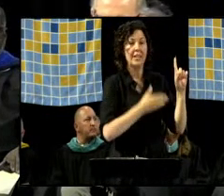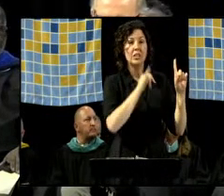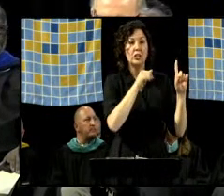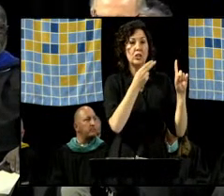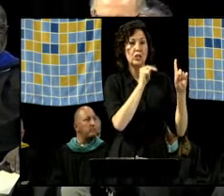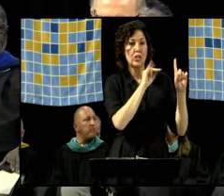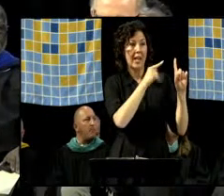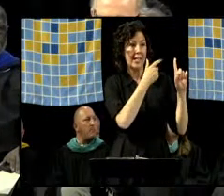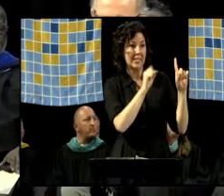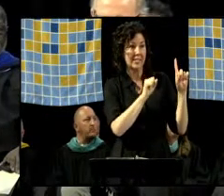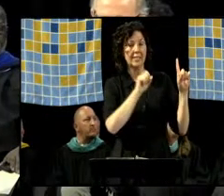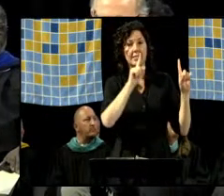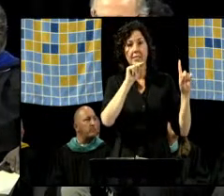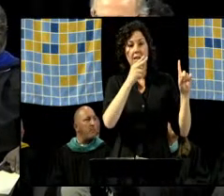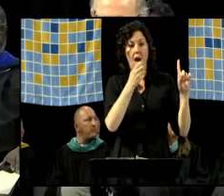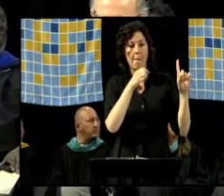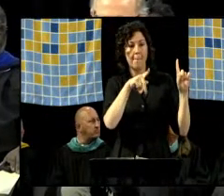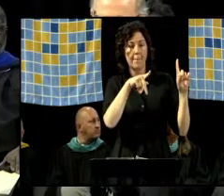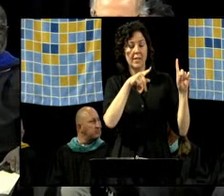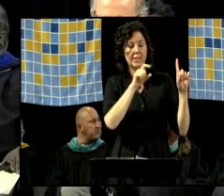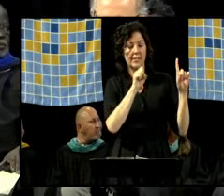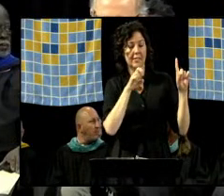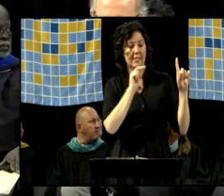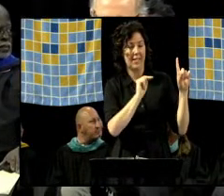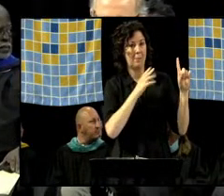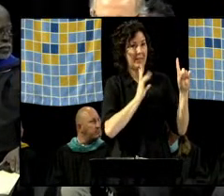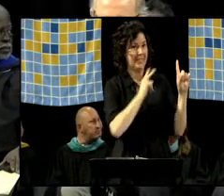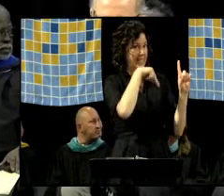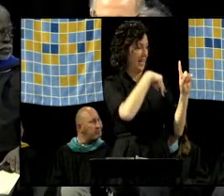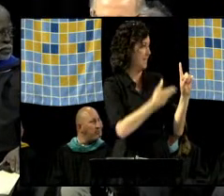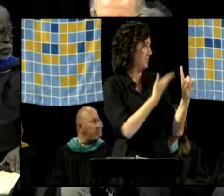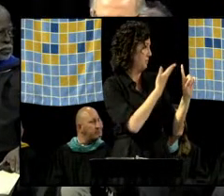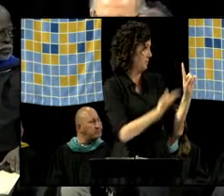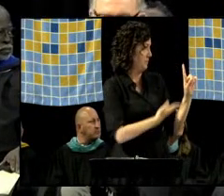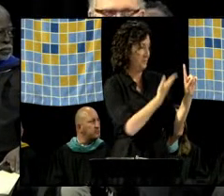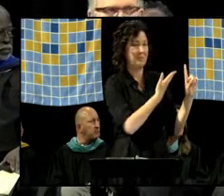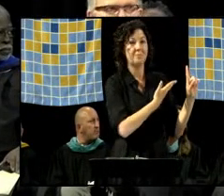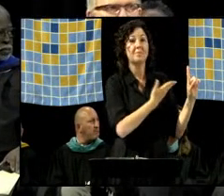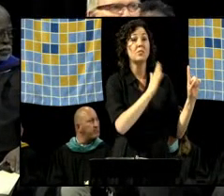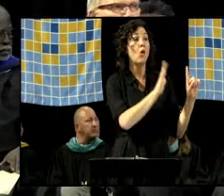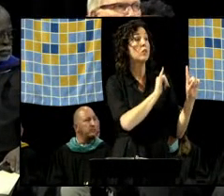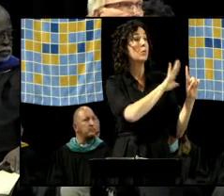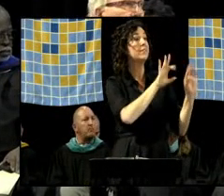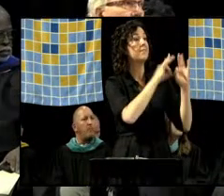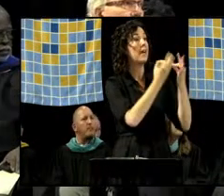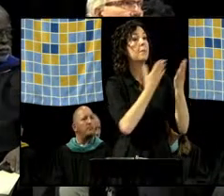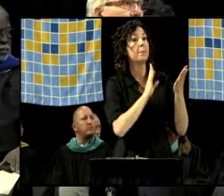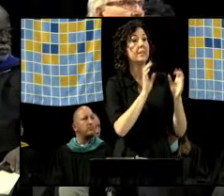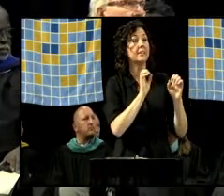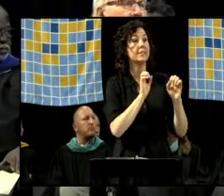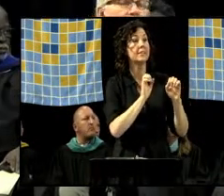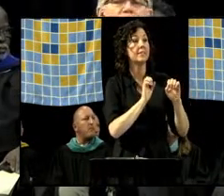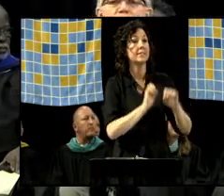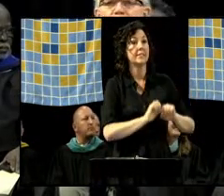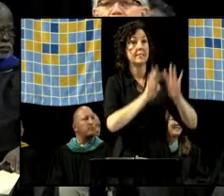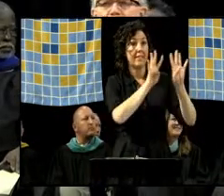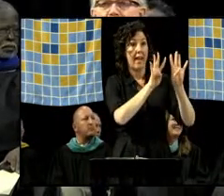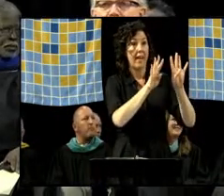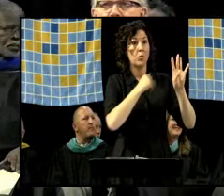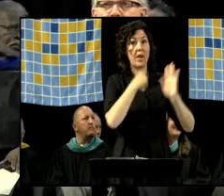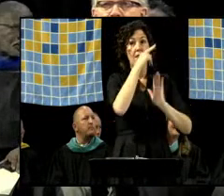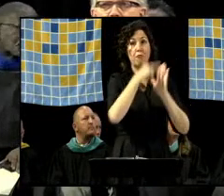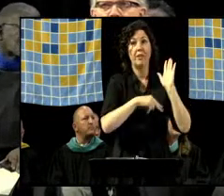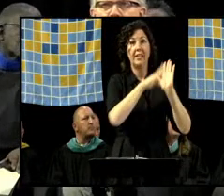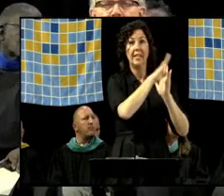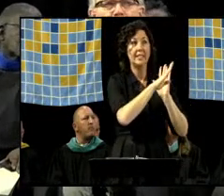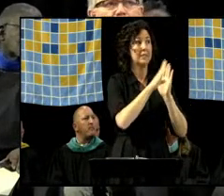Thompson. Jennings, please stand as I read your biography. Would Jennings' family members also please rise while his biography is